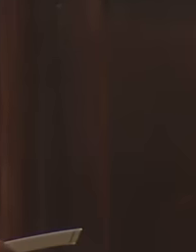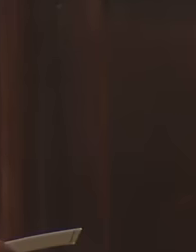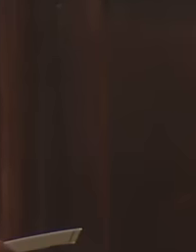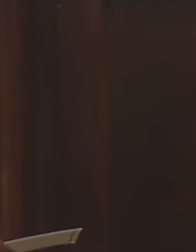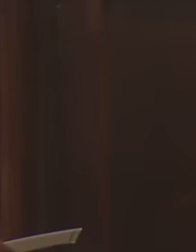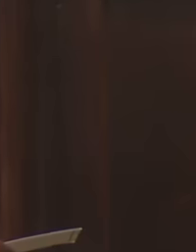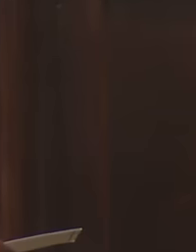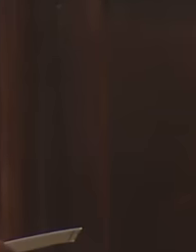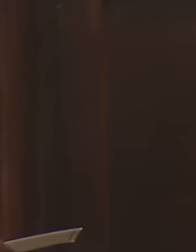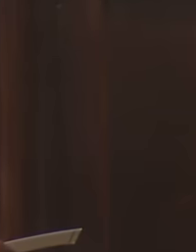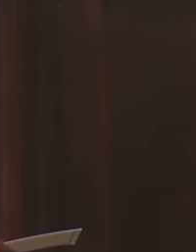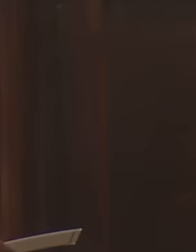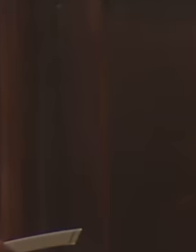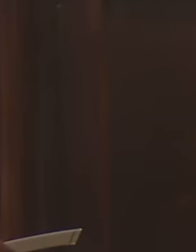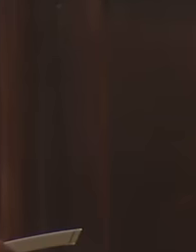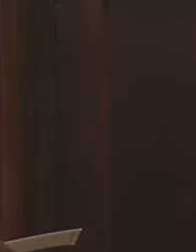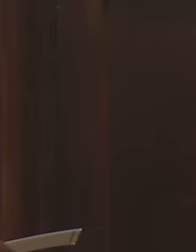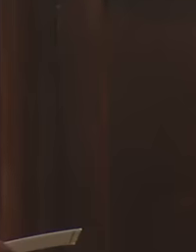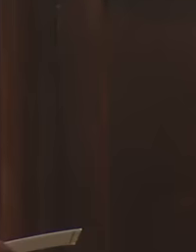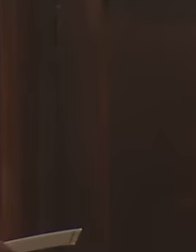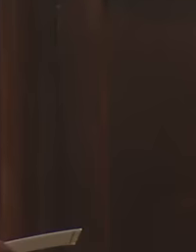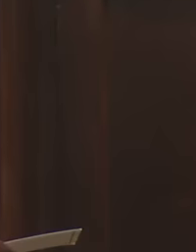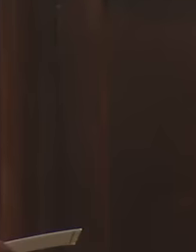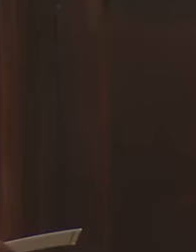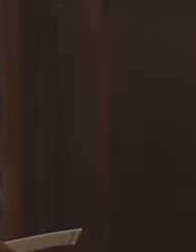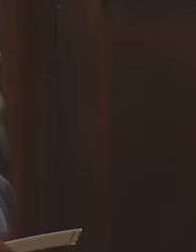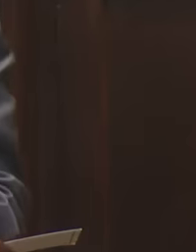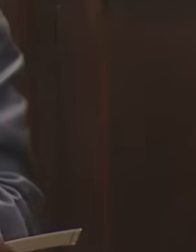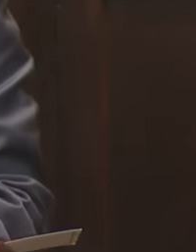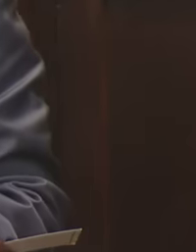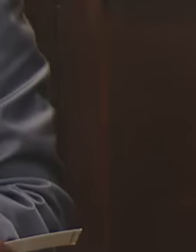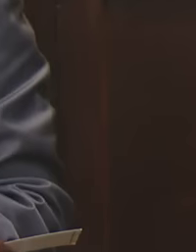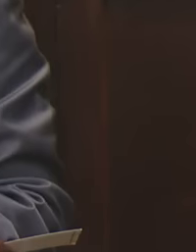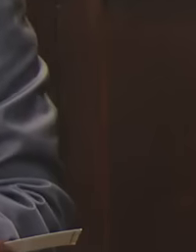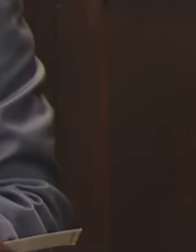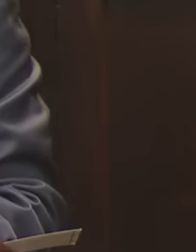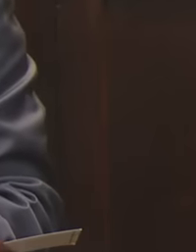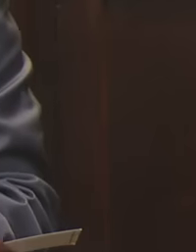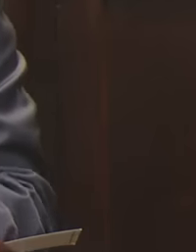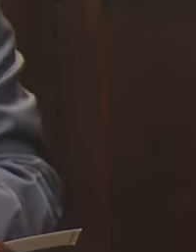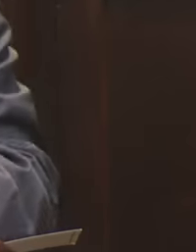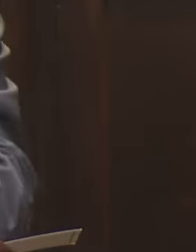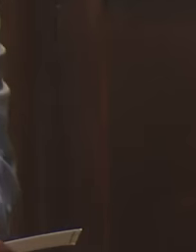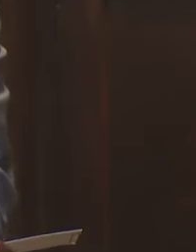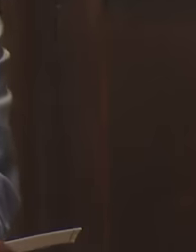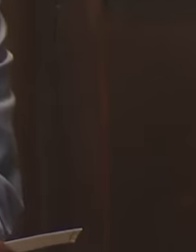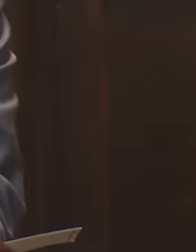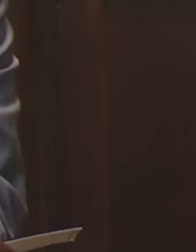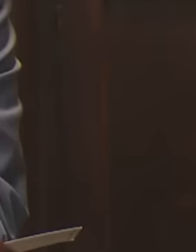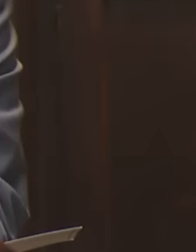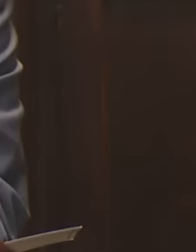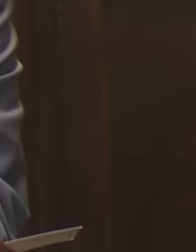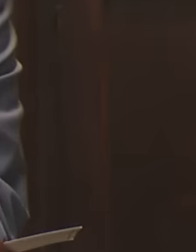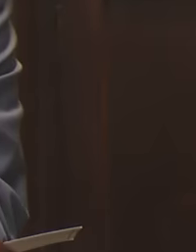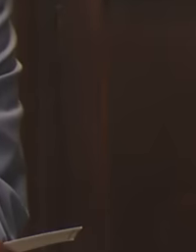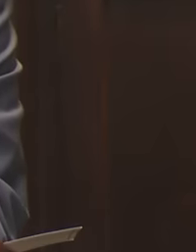united, non-racial, non-sexist, democratic, and prosperous society is a long and arduous journey, of which our former President